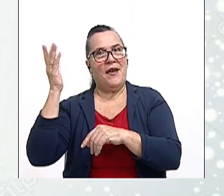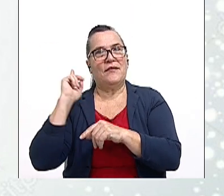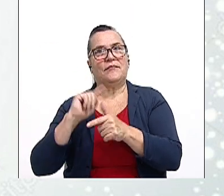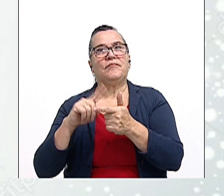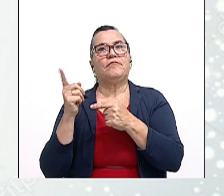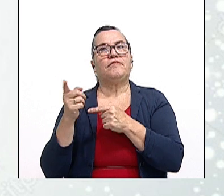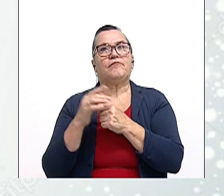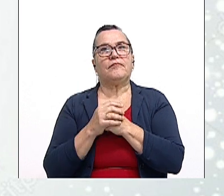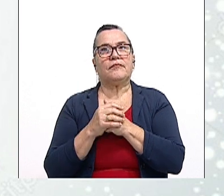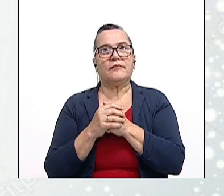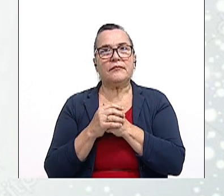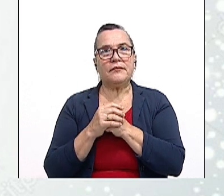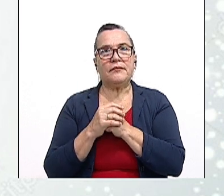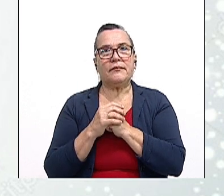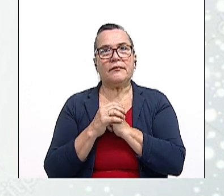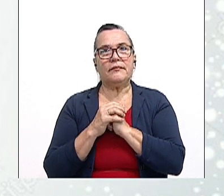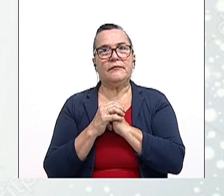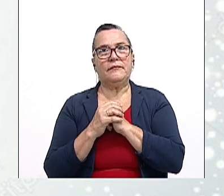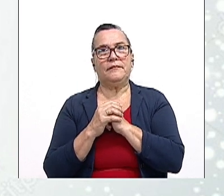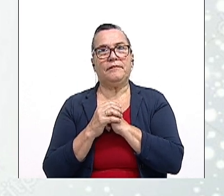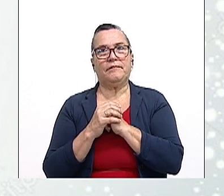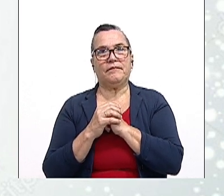what about this conclusion?